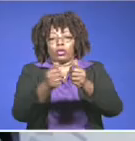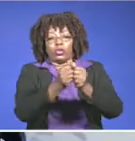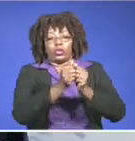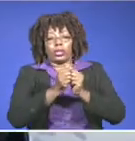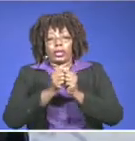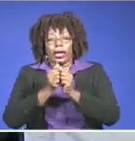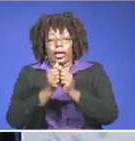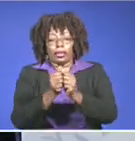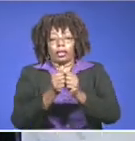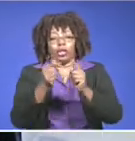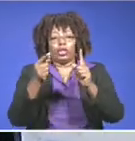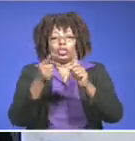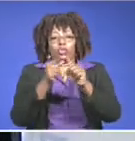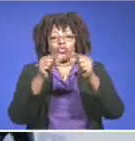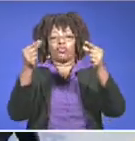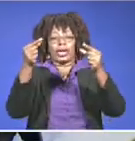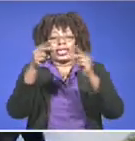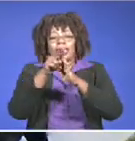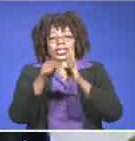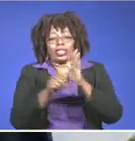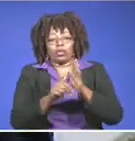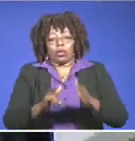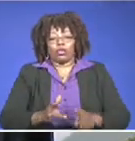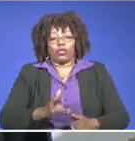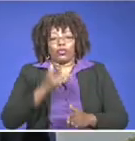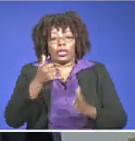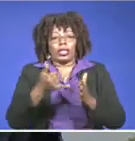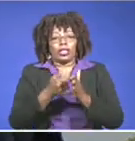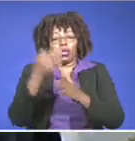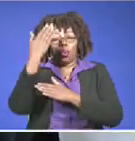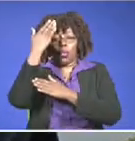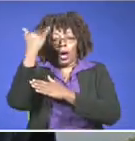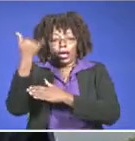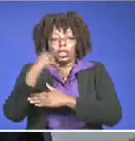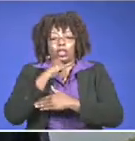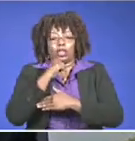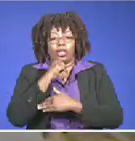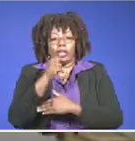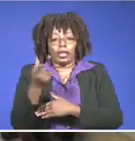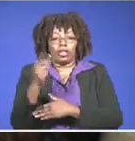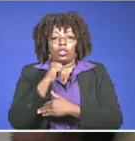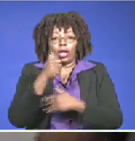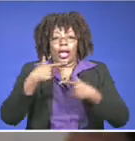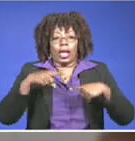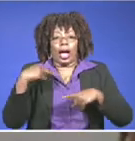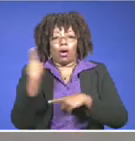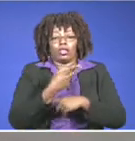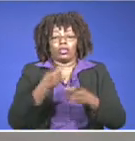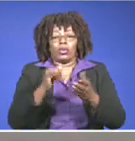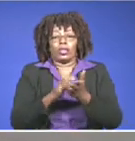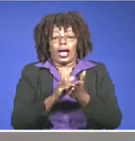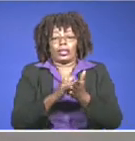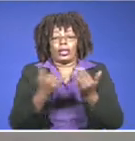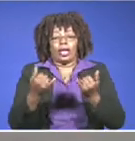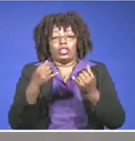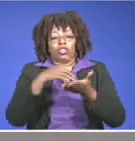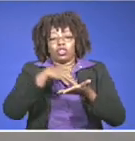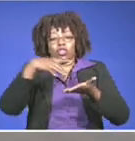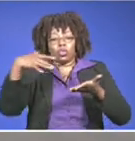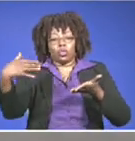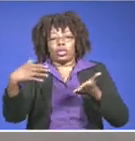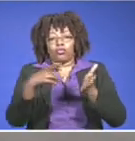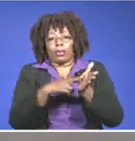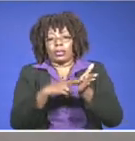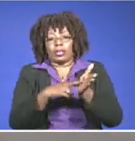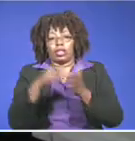of greatness. We want to feel great. Why it is that the faculty won't allow us to feel great? Student Government Association President Stuart